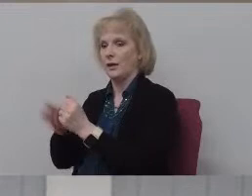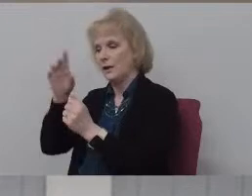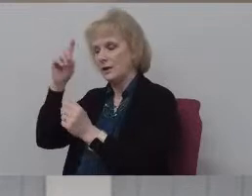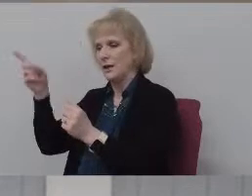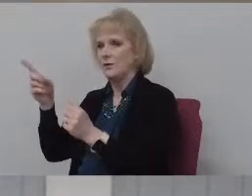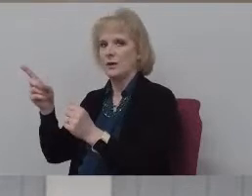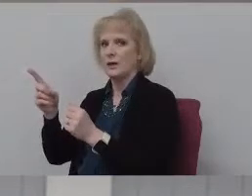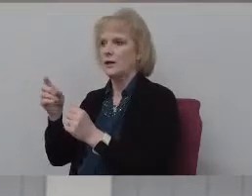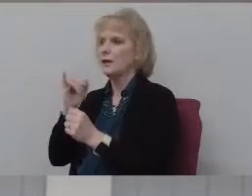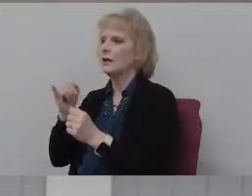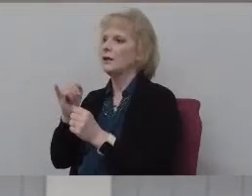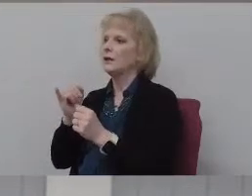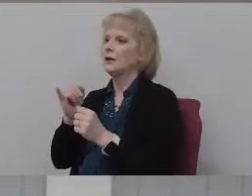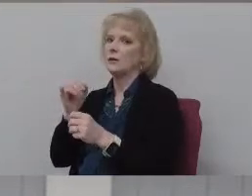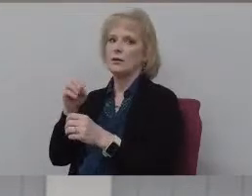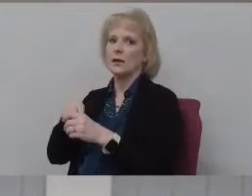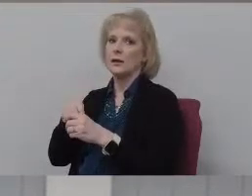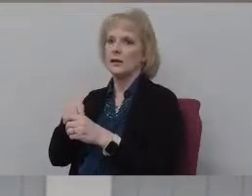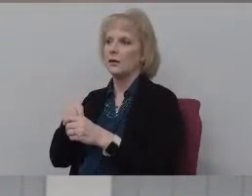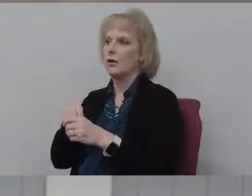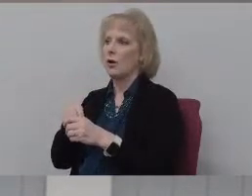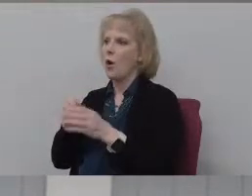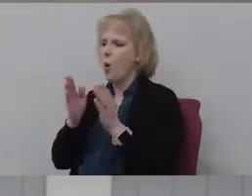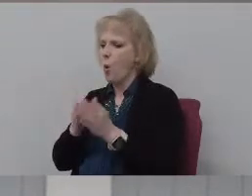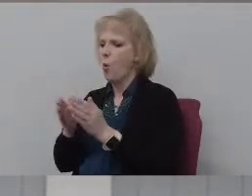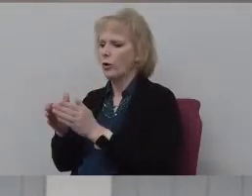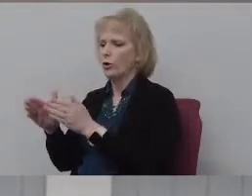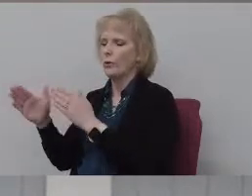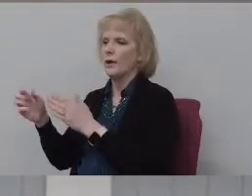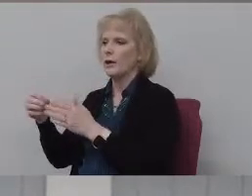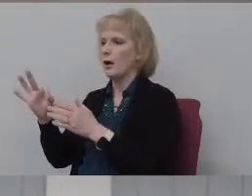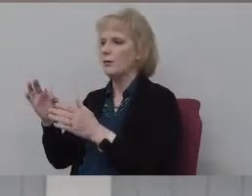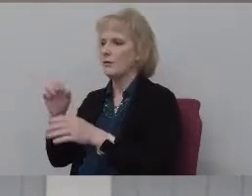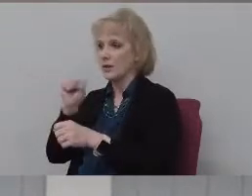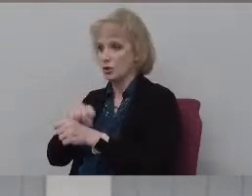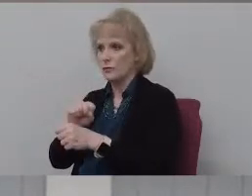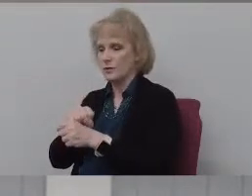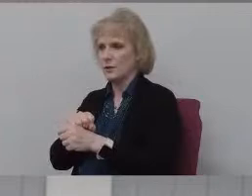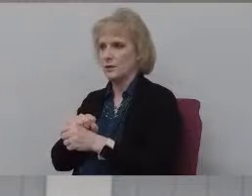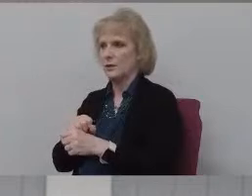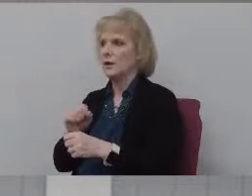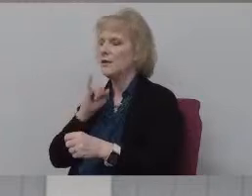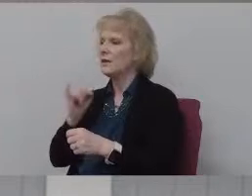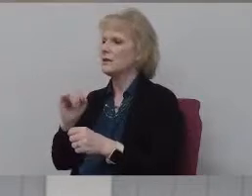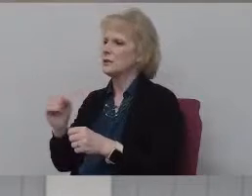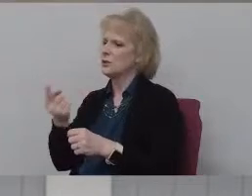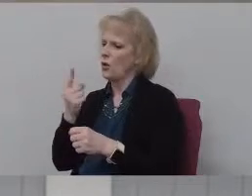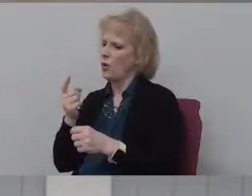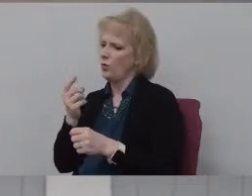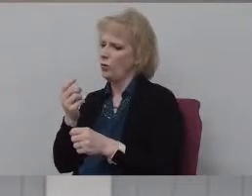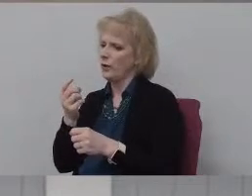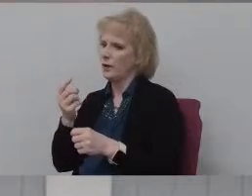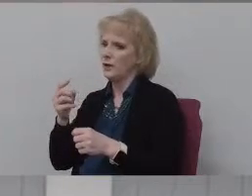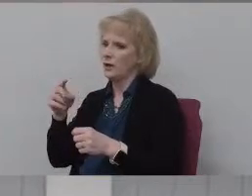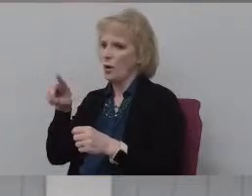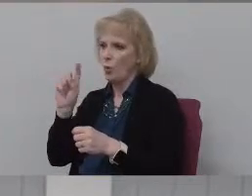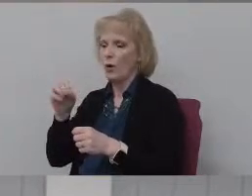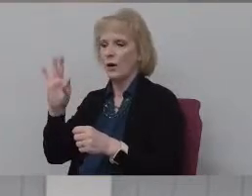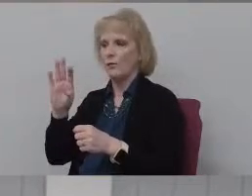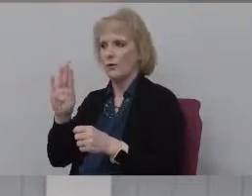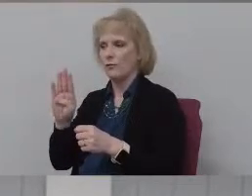ordering of the services. And verse, and I will admit that this is the only one of the four where